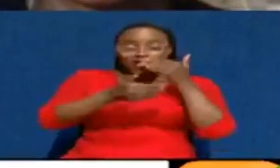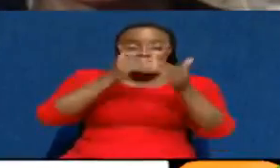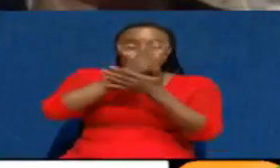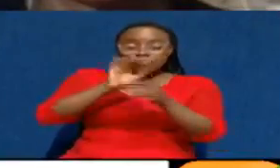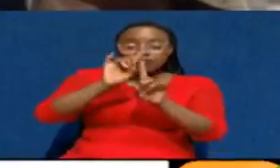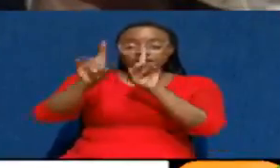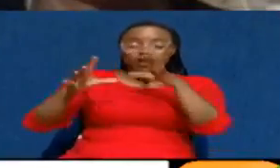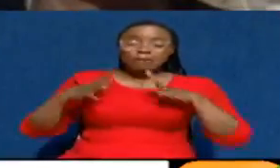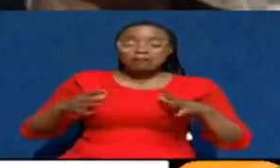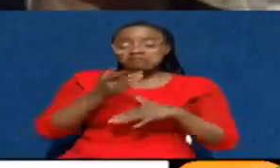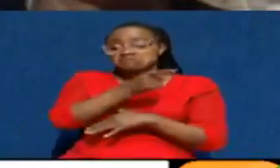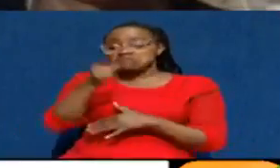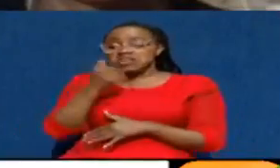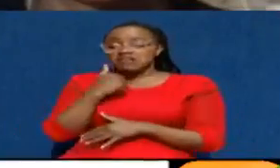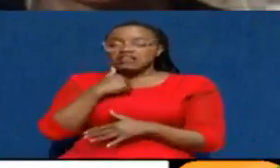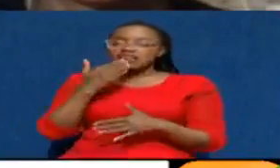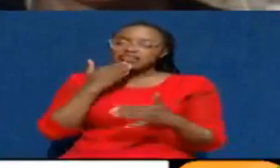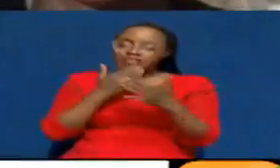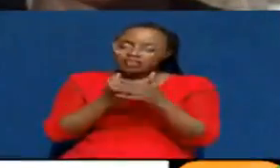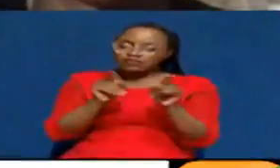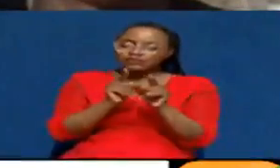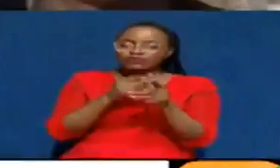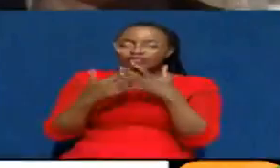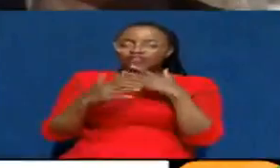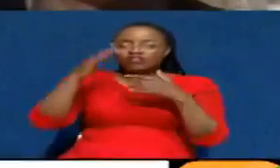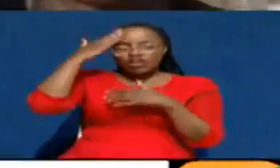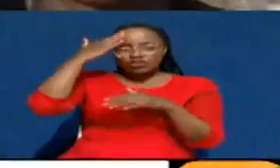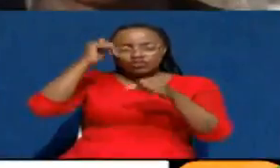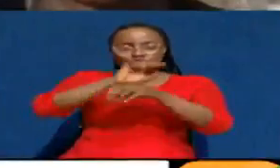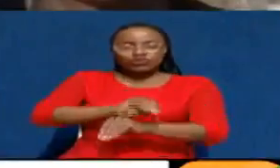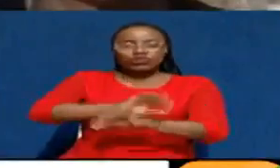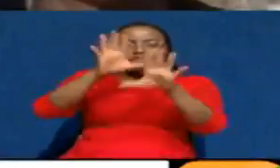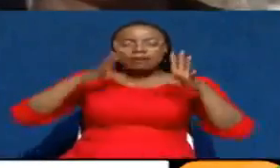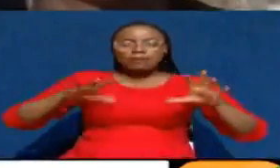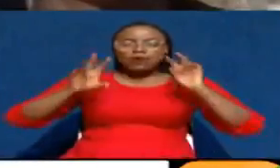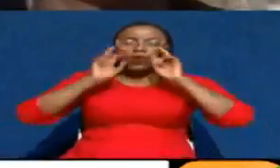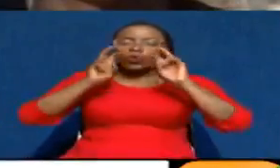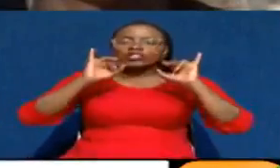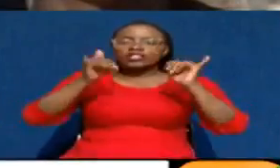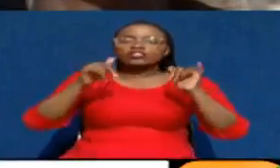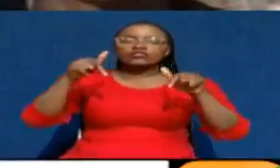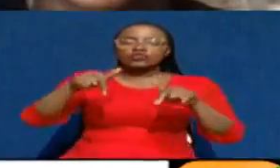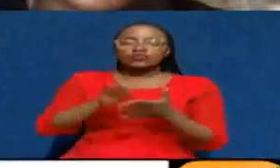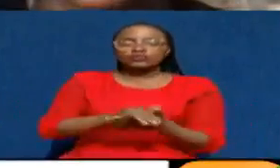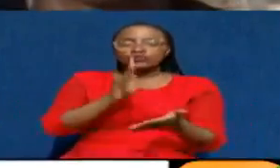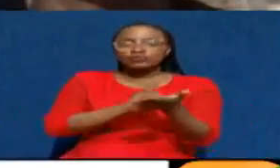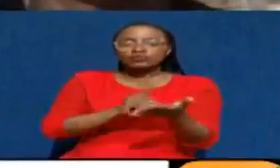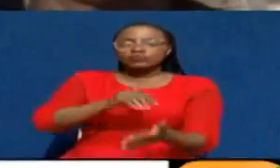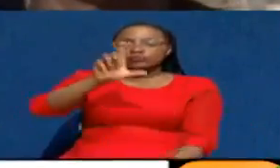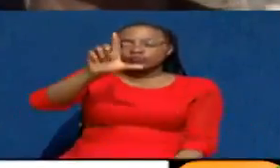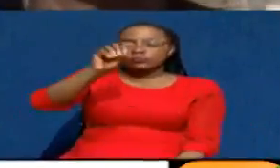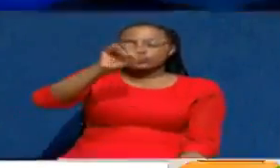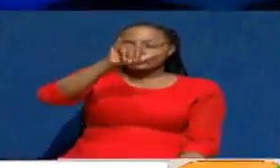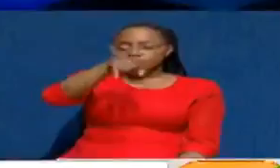viewers may have, but thanks for making what you know at this moment clear to those who are watching the broadcast this evening. Dr. Lois Mbajo, Head